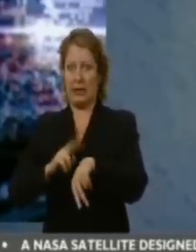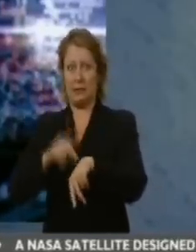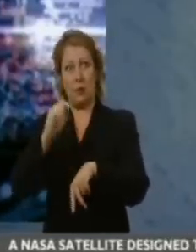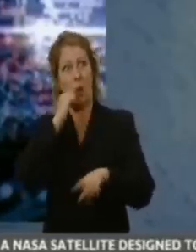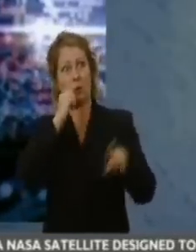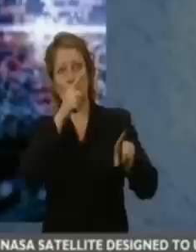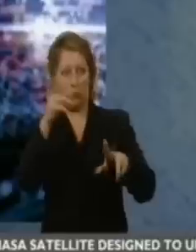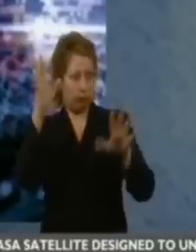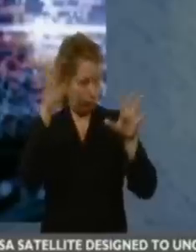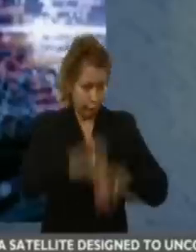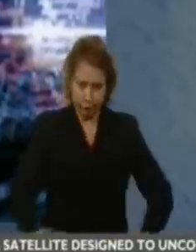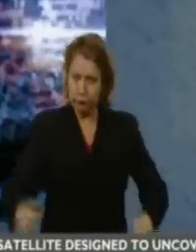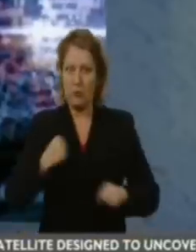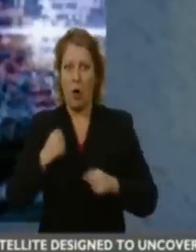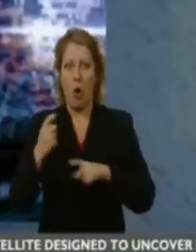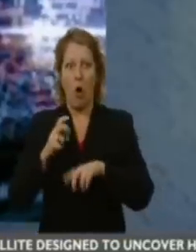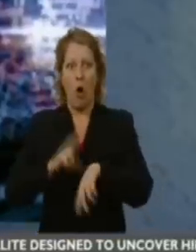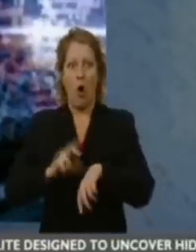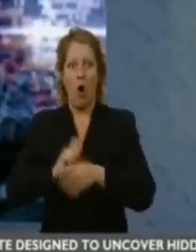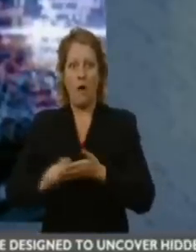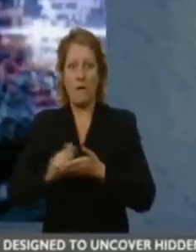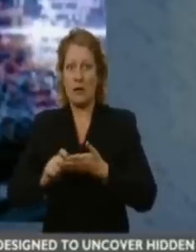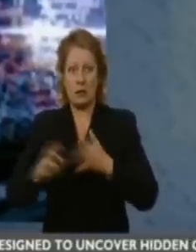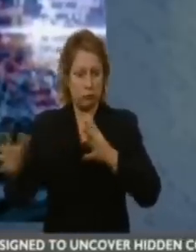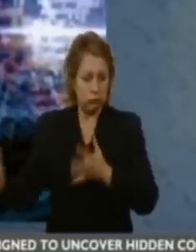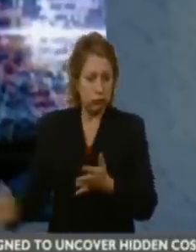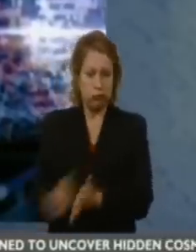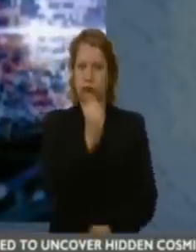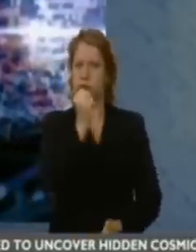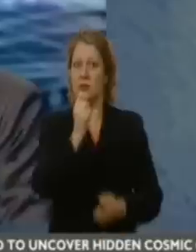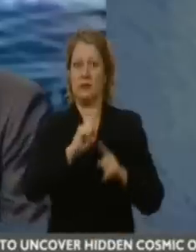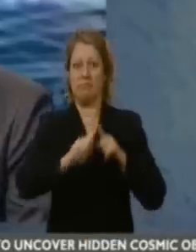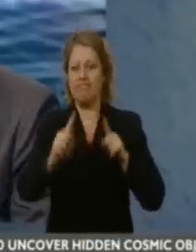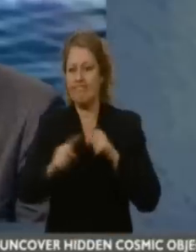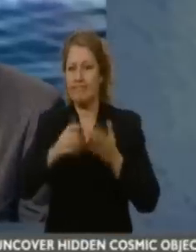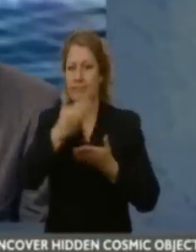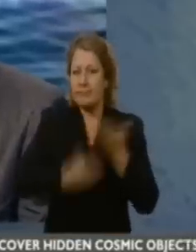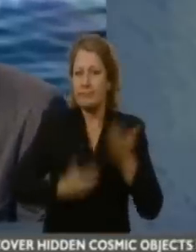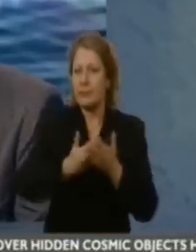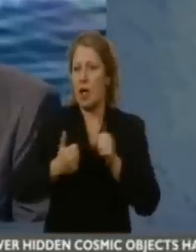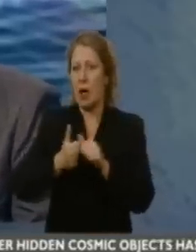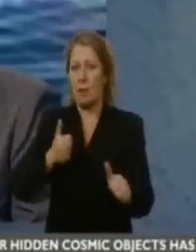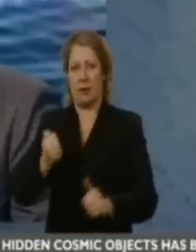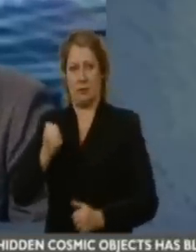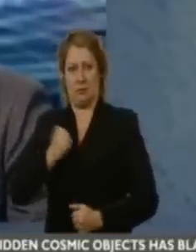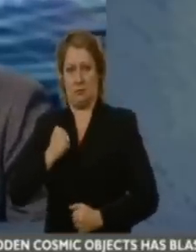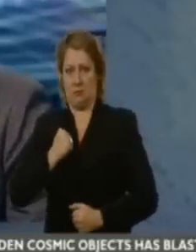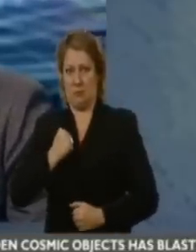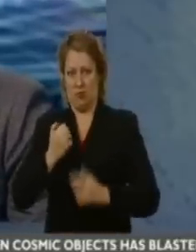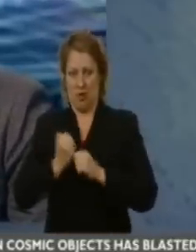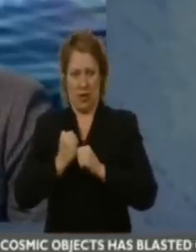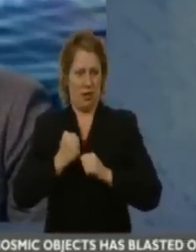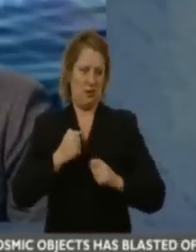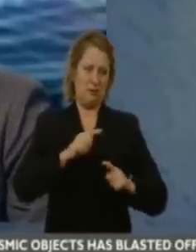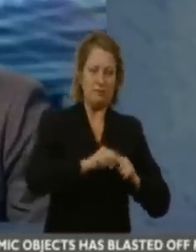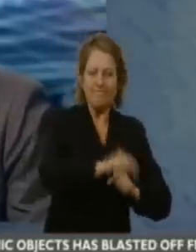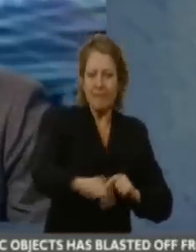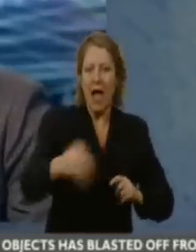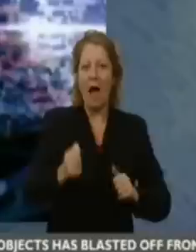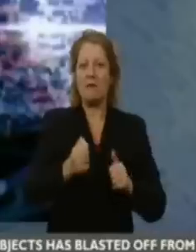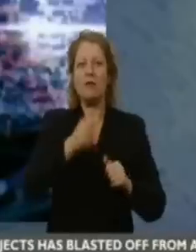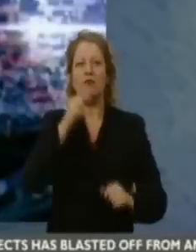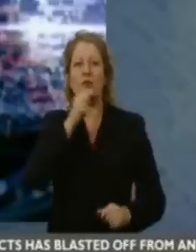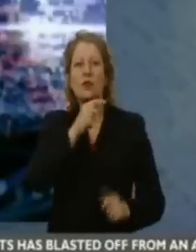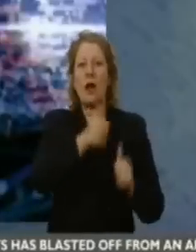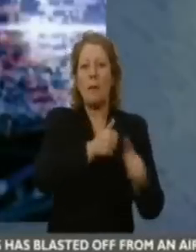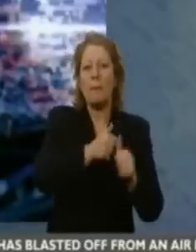the Moscow police, and they took away all of the corporate documents that belonged to our Russian companies.